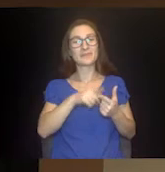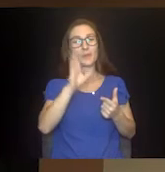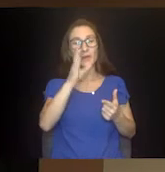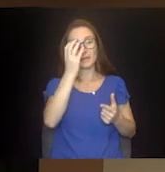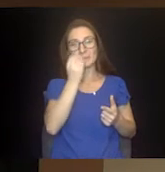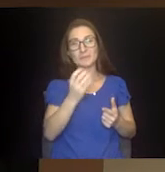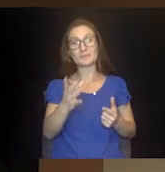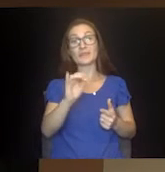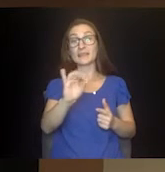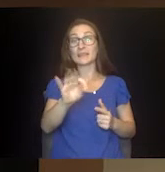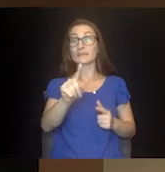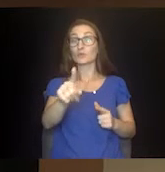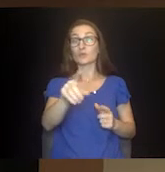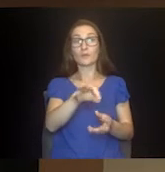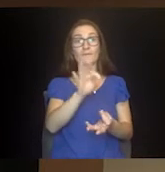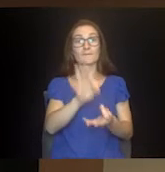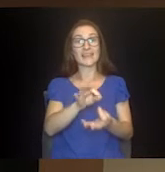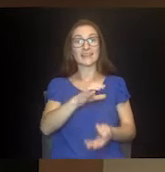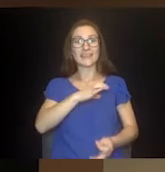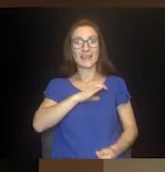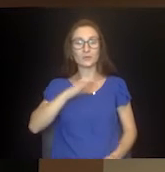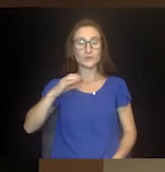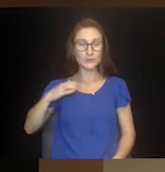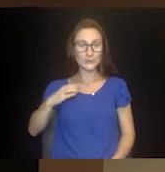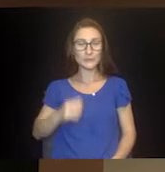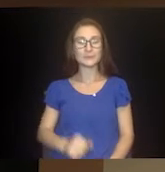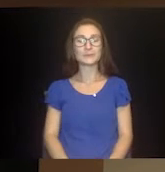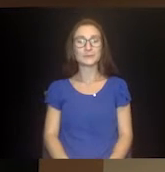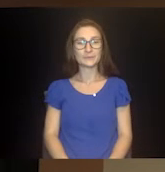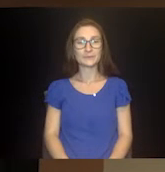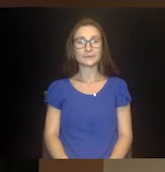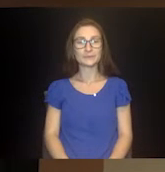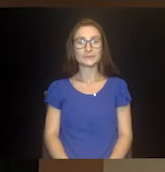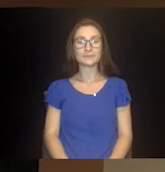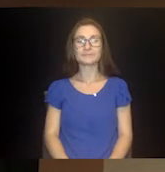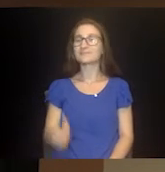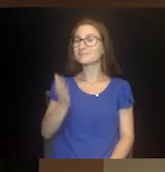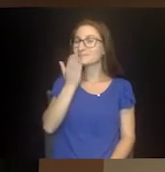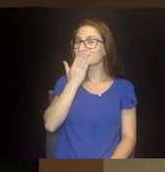you if you're fit to be on the council.